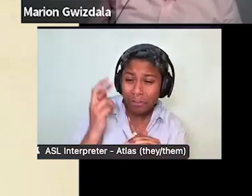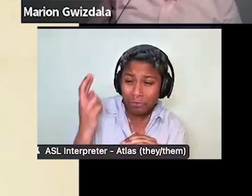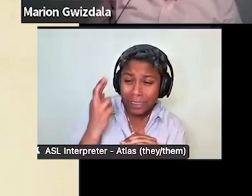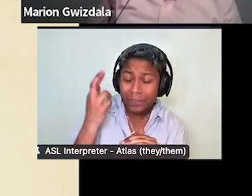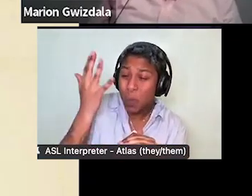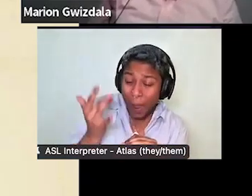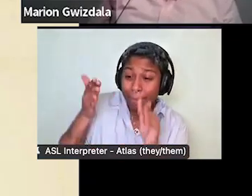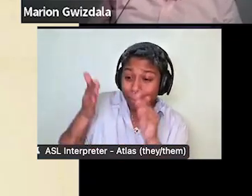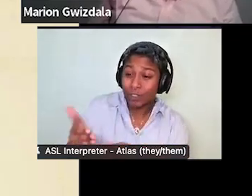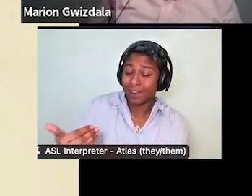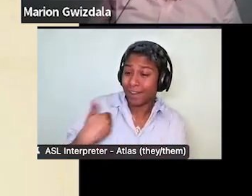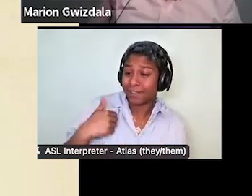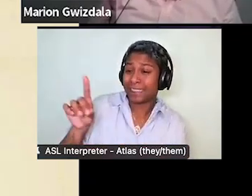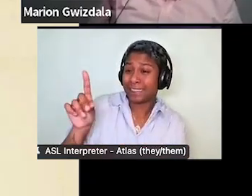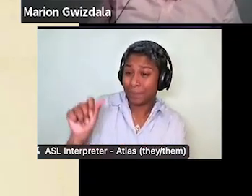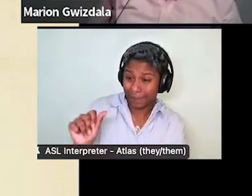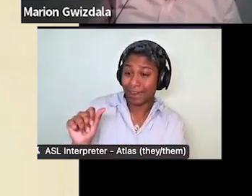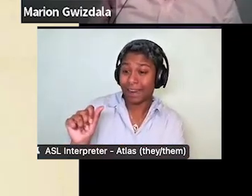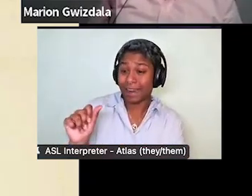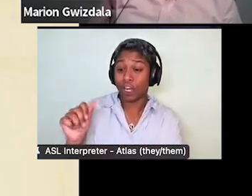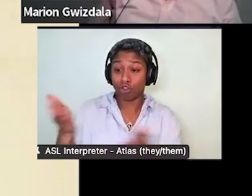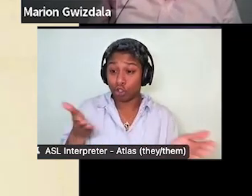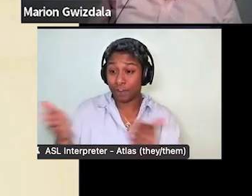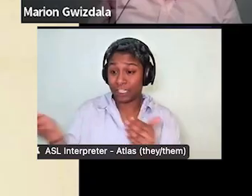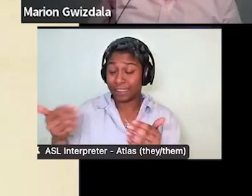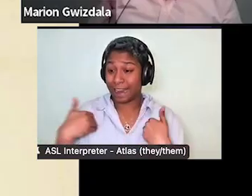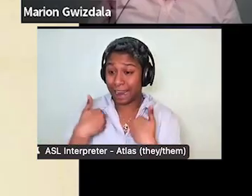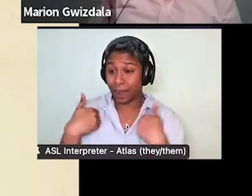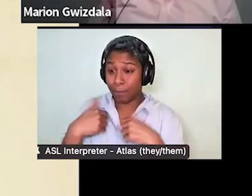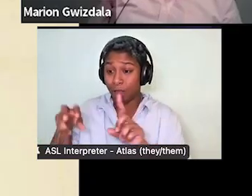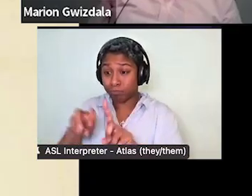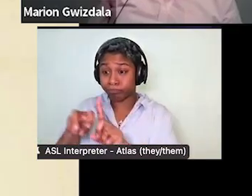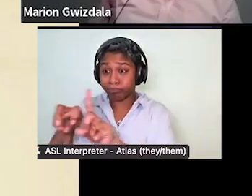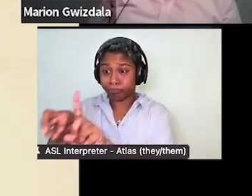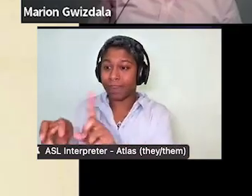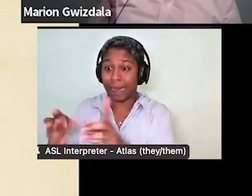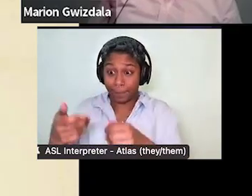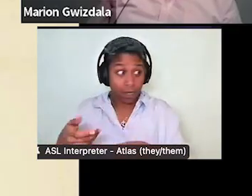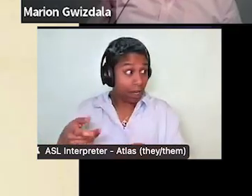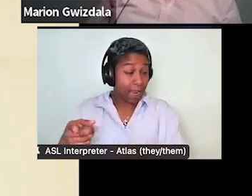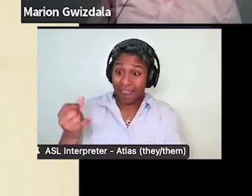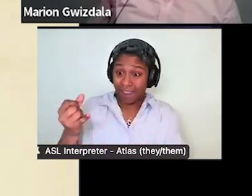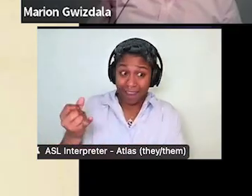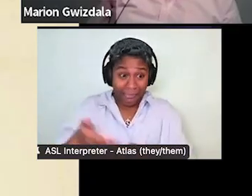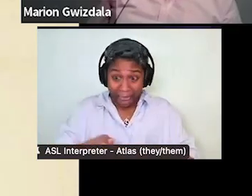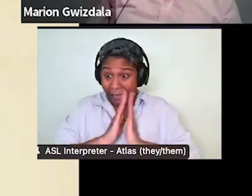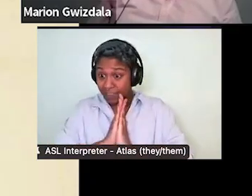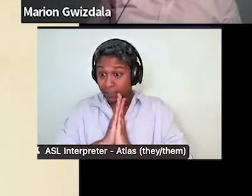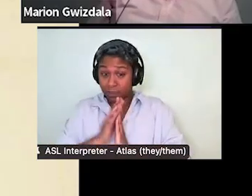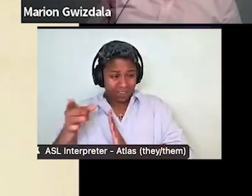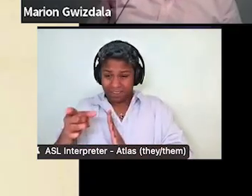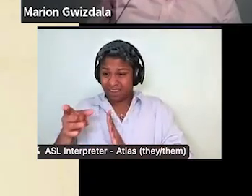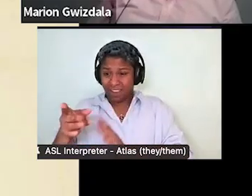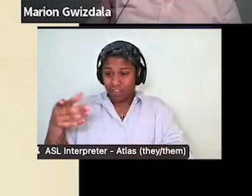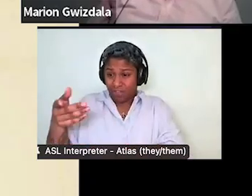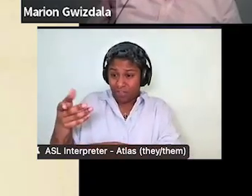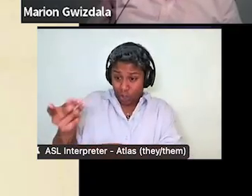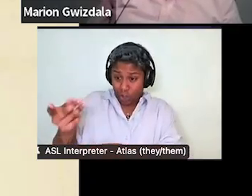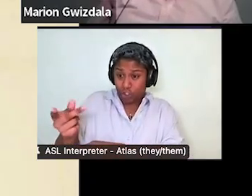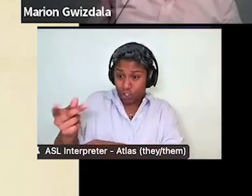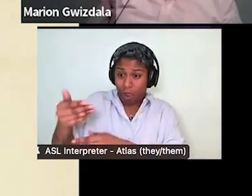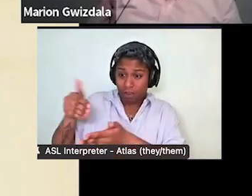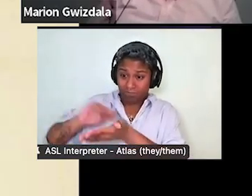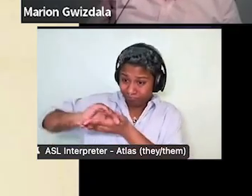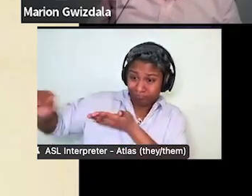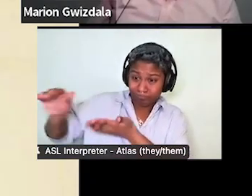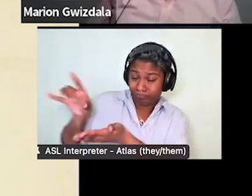disability accompanied by a service animal can be asked to remove the dog. The dog must be kept on a leash or